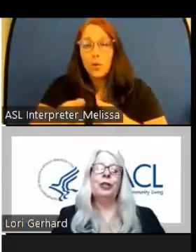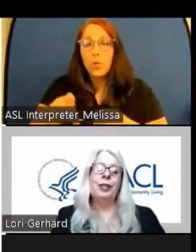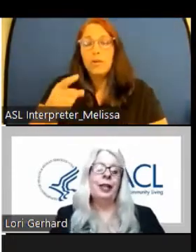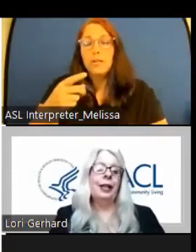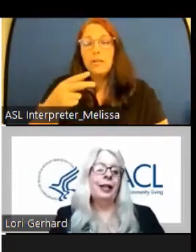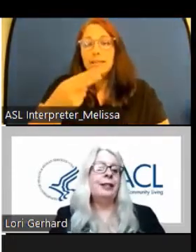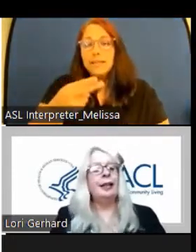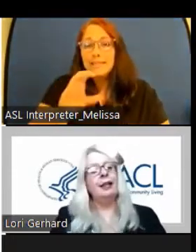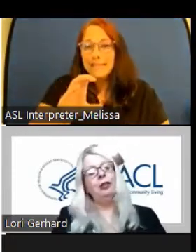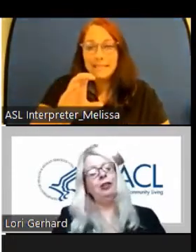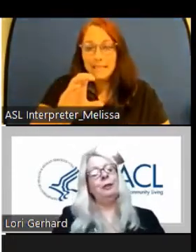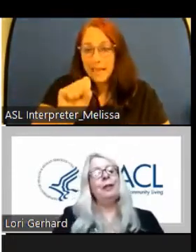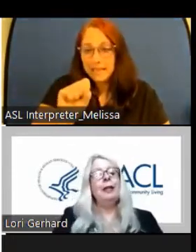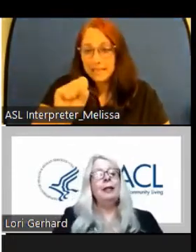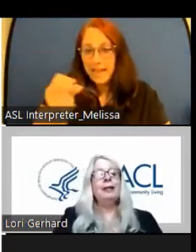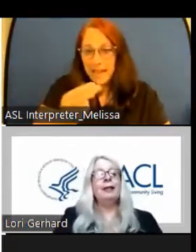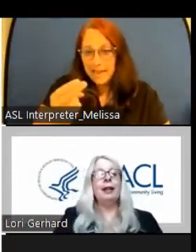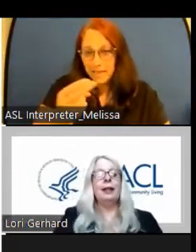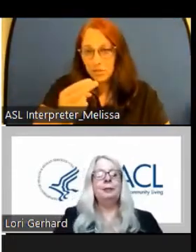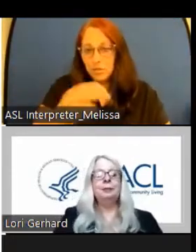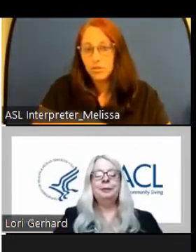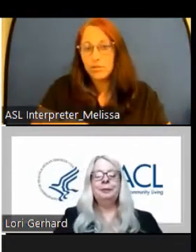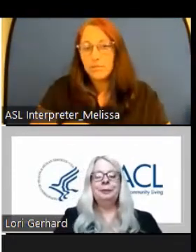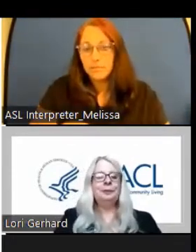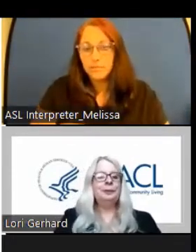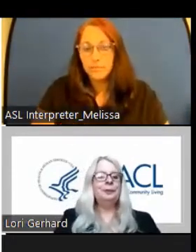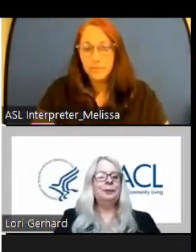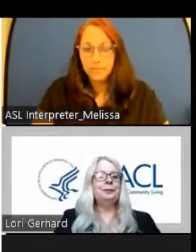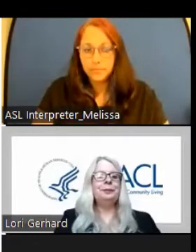or CSH. Next slide.